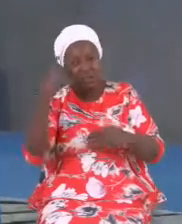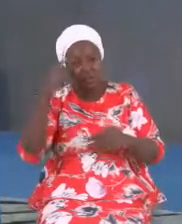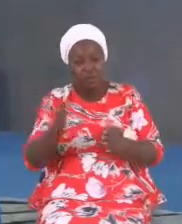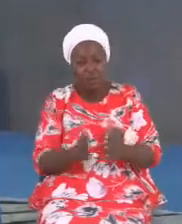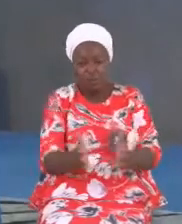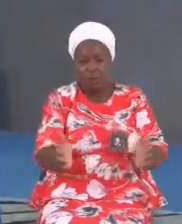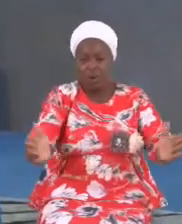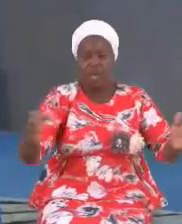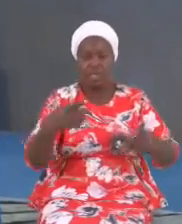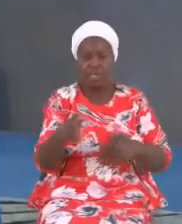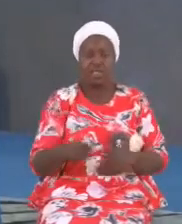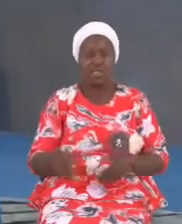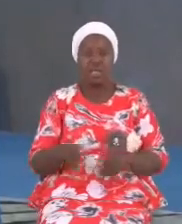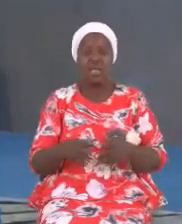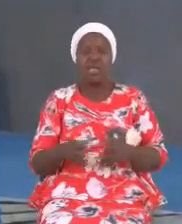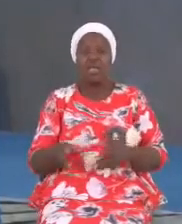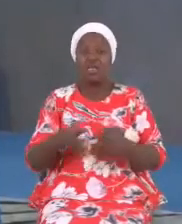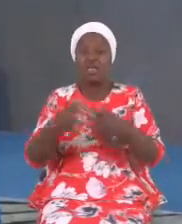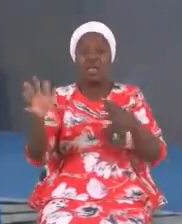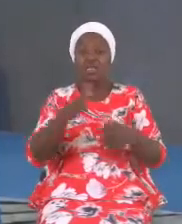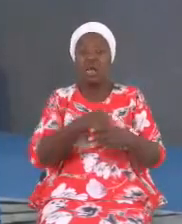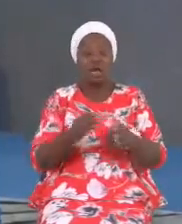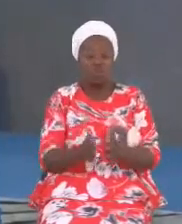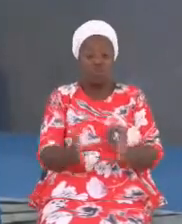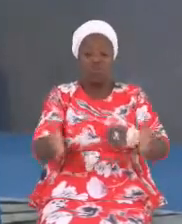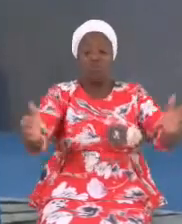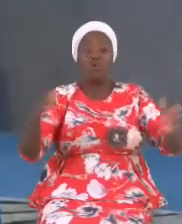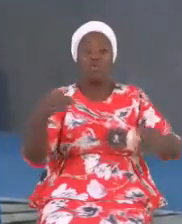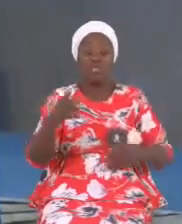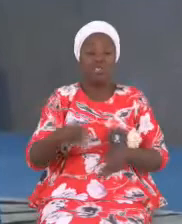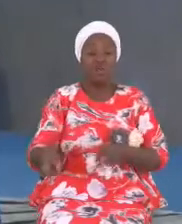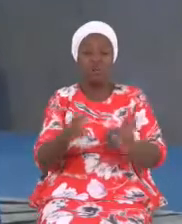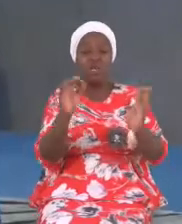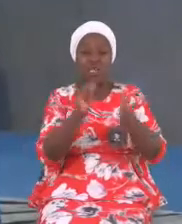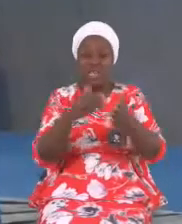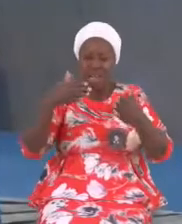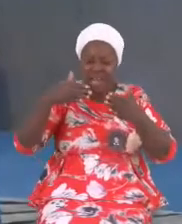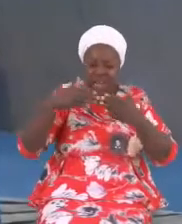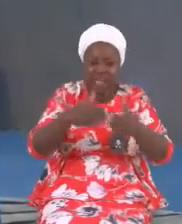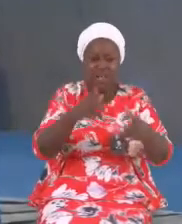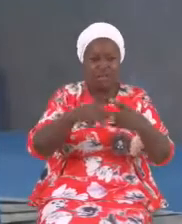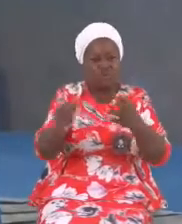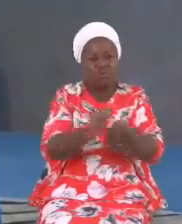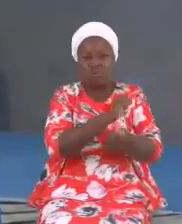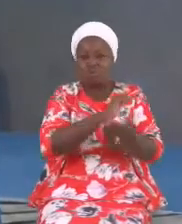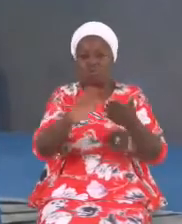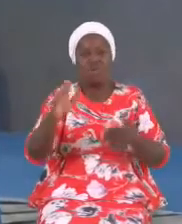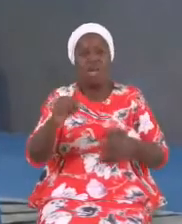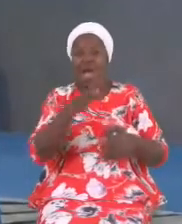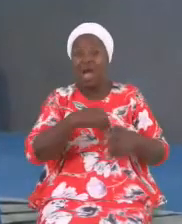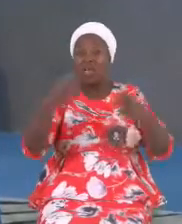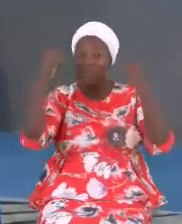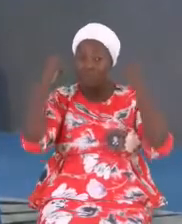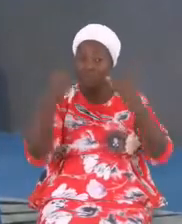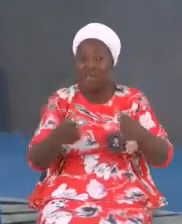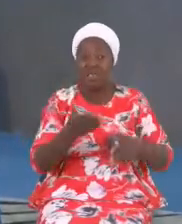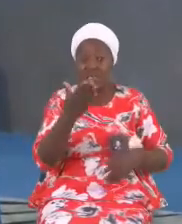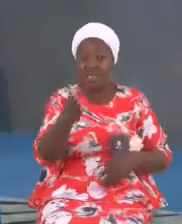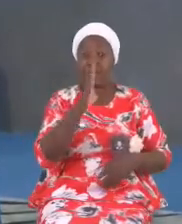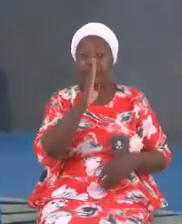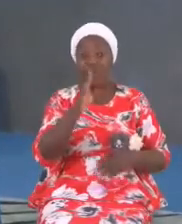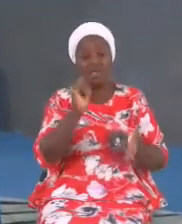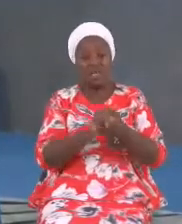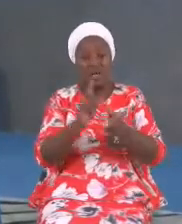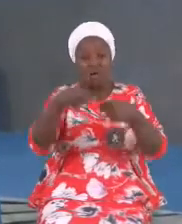the gate, and broad is the way that leadeth to destruction, and many there be that go